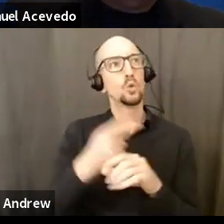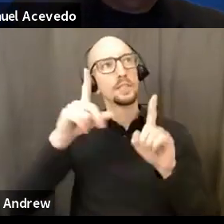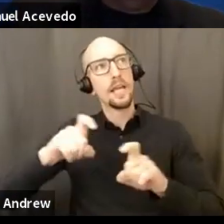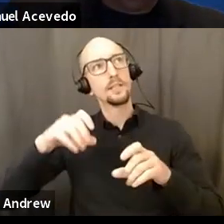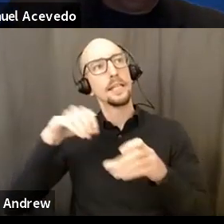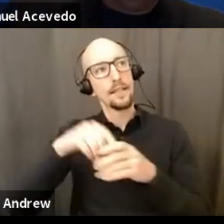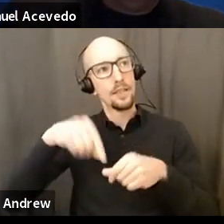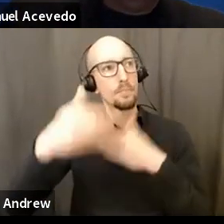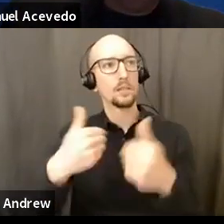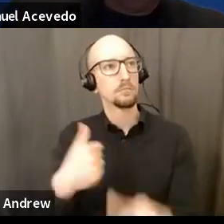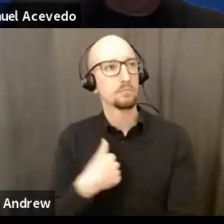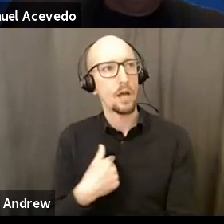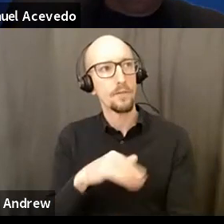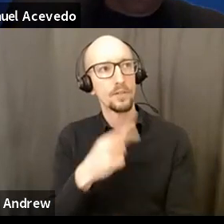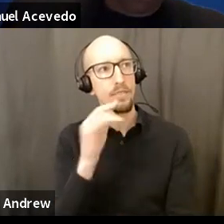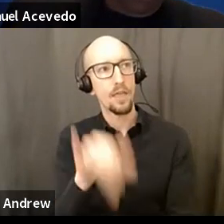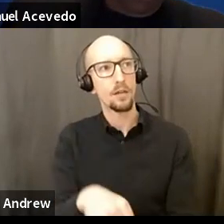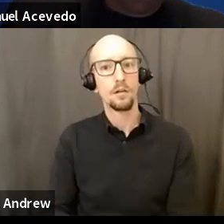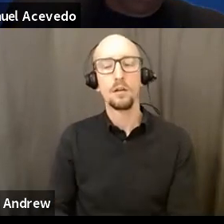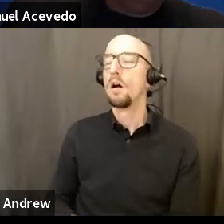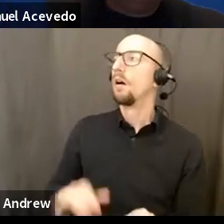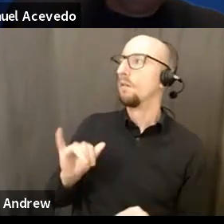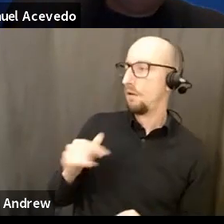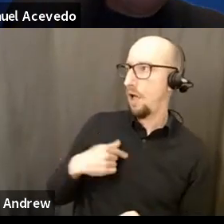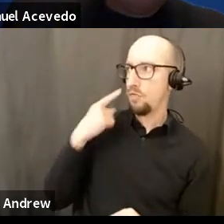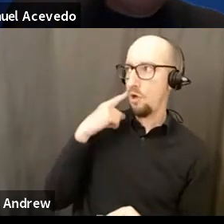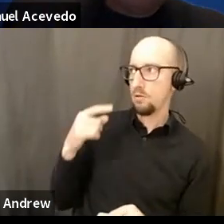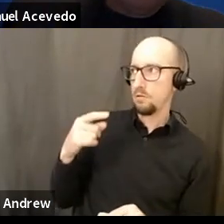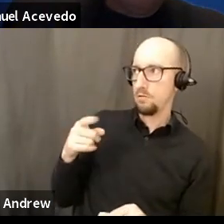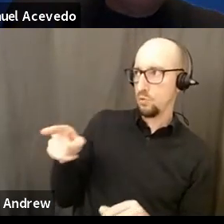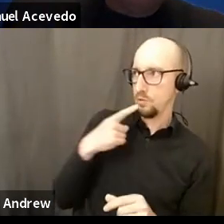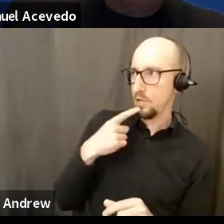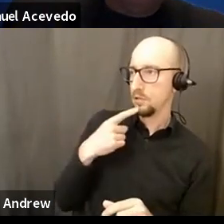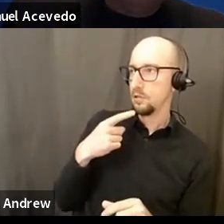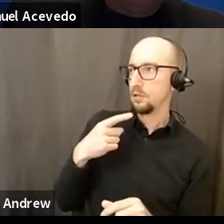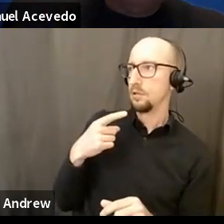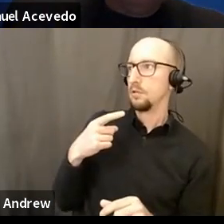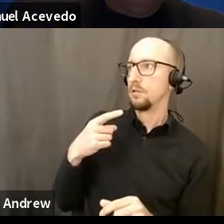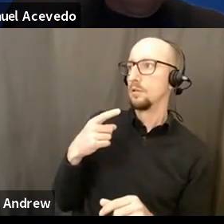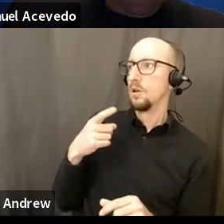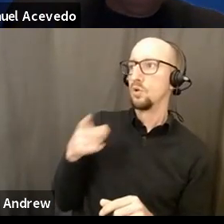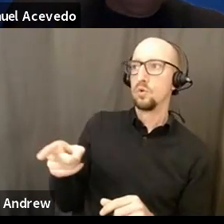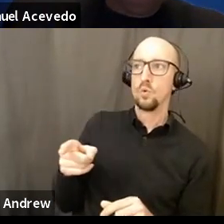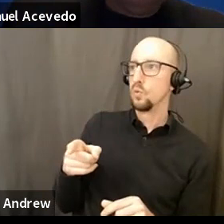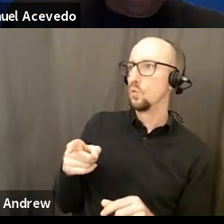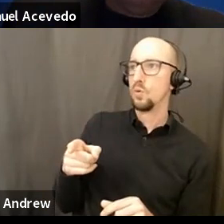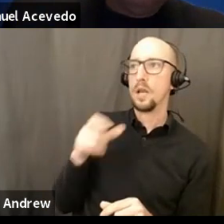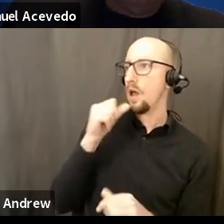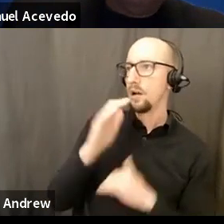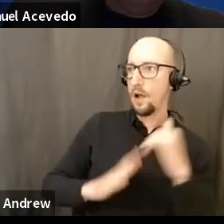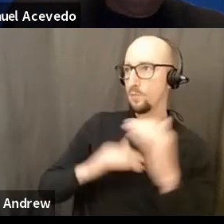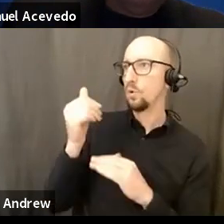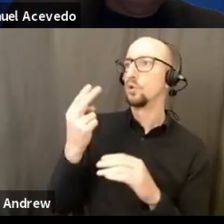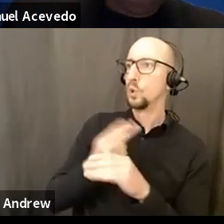this process. I thought I heard you say that you would not be comfortable with